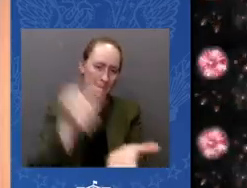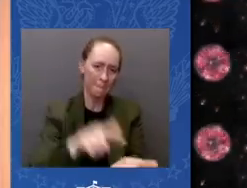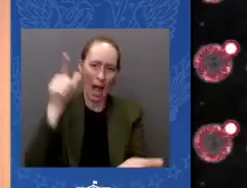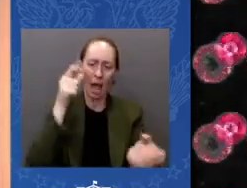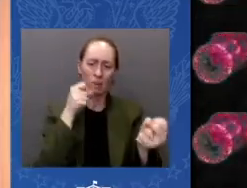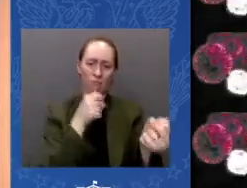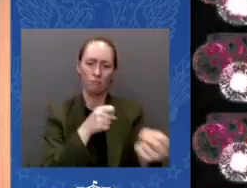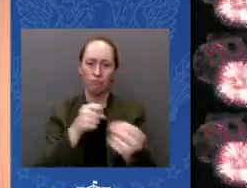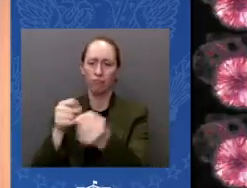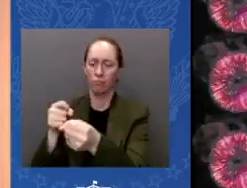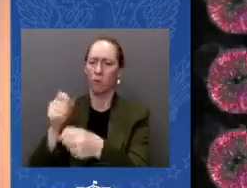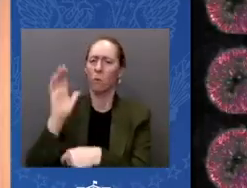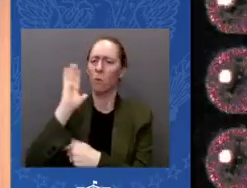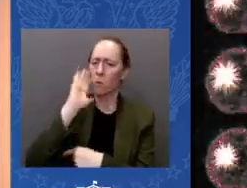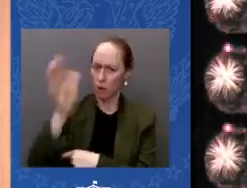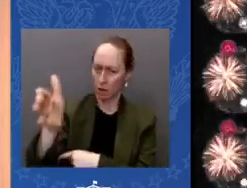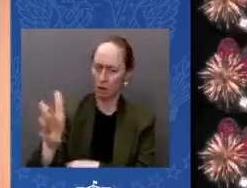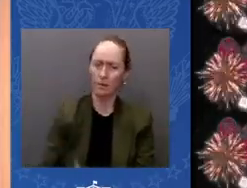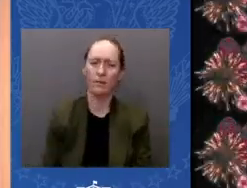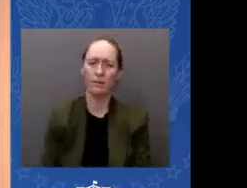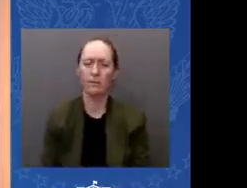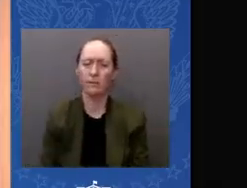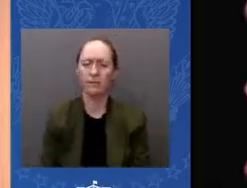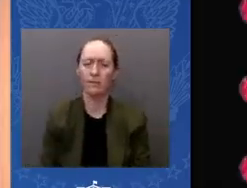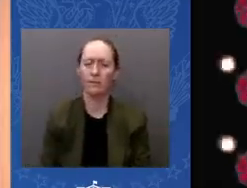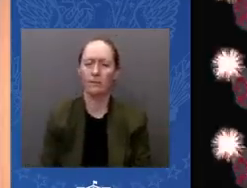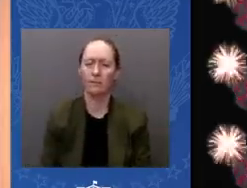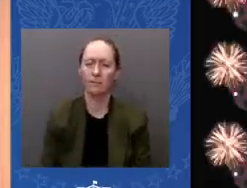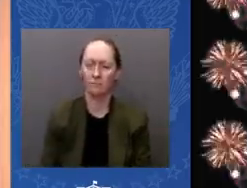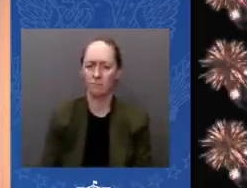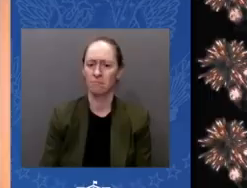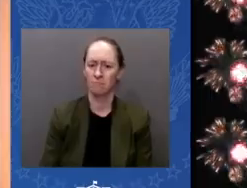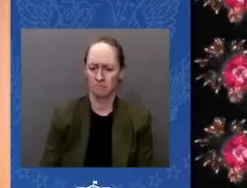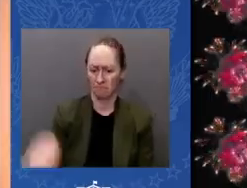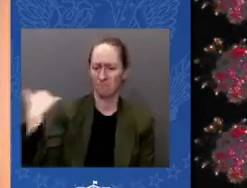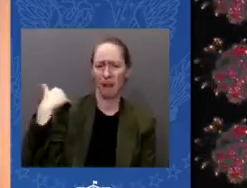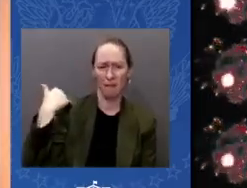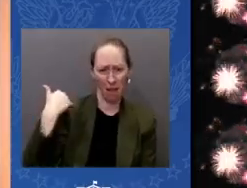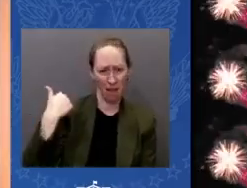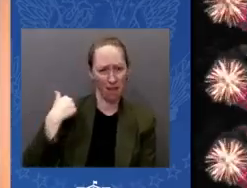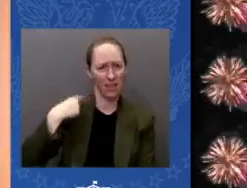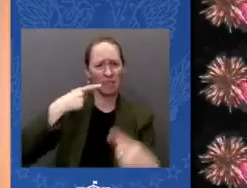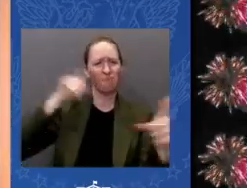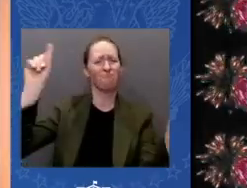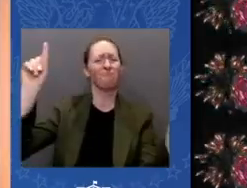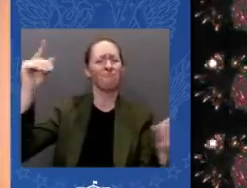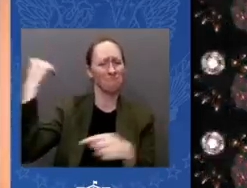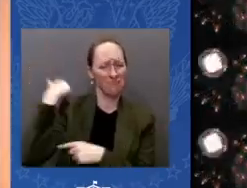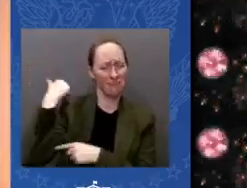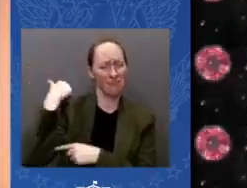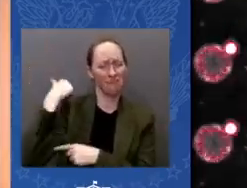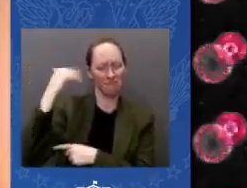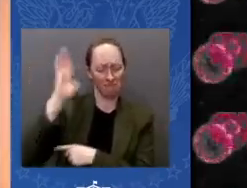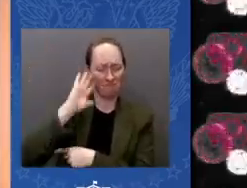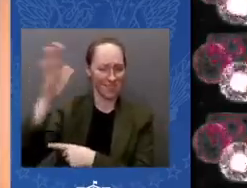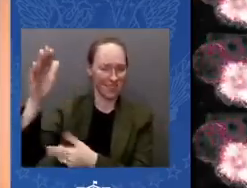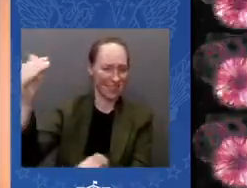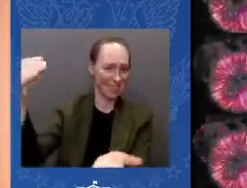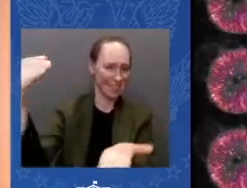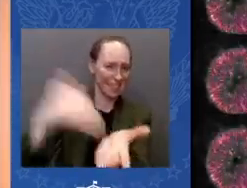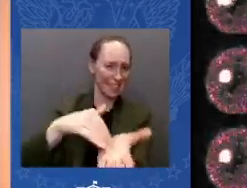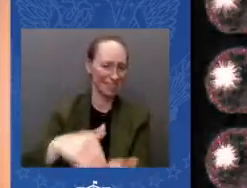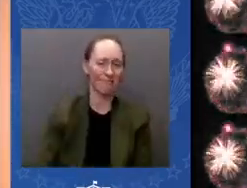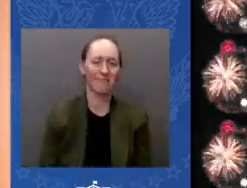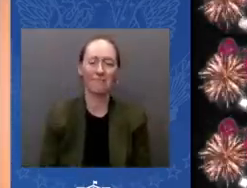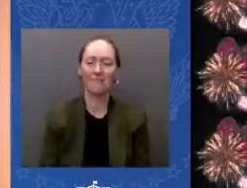I did it before, we're going to do it again. But we know there's always darkness lurking, as this community has experienced much